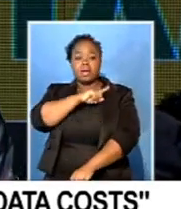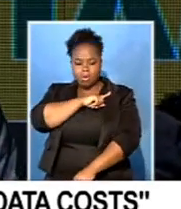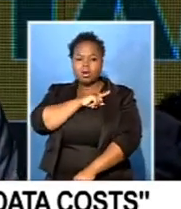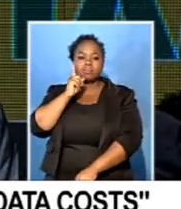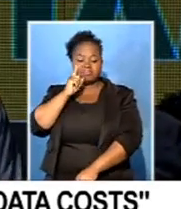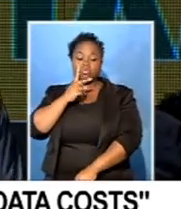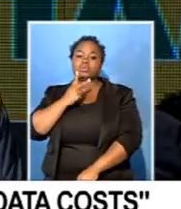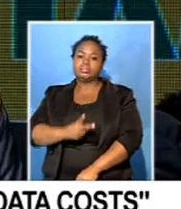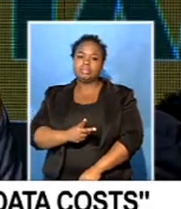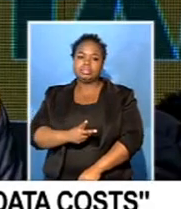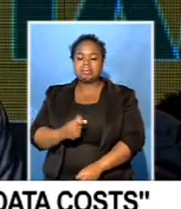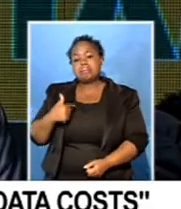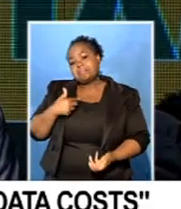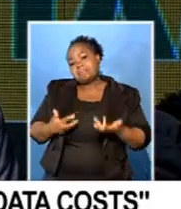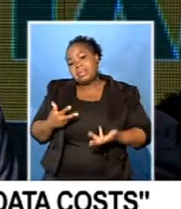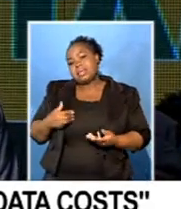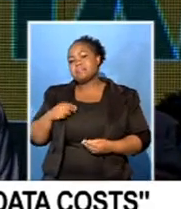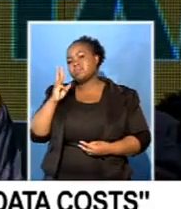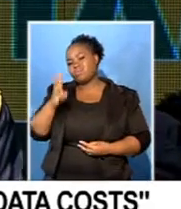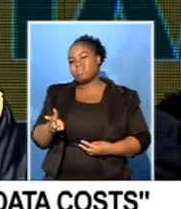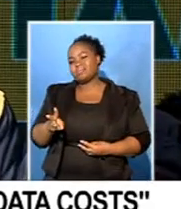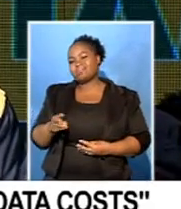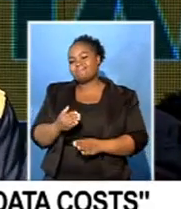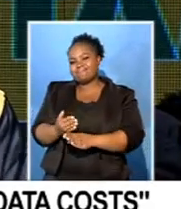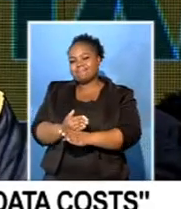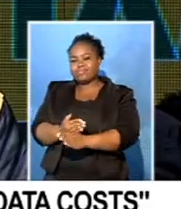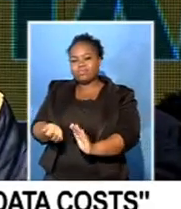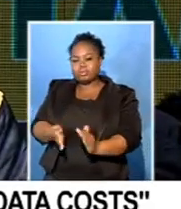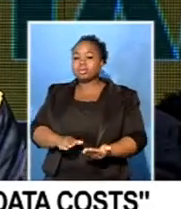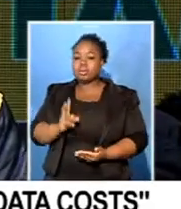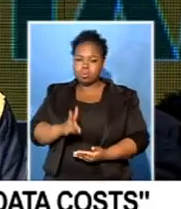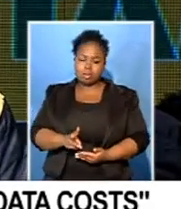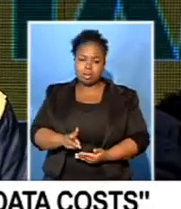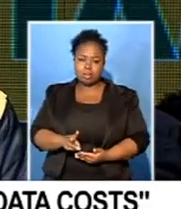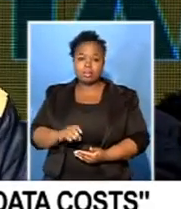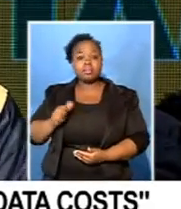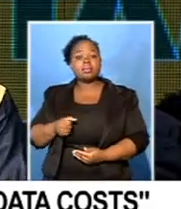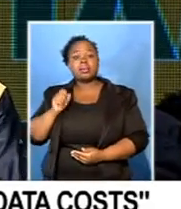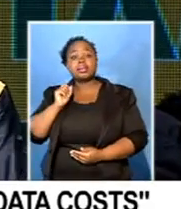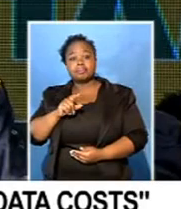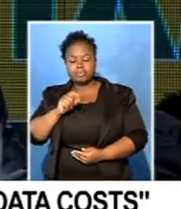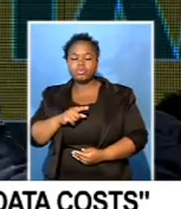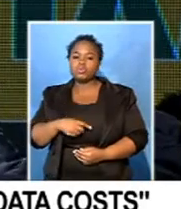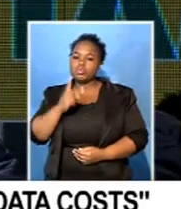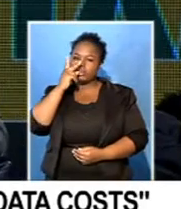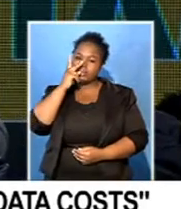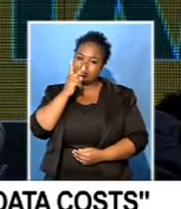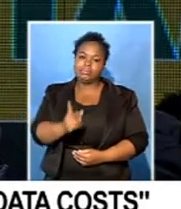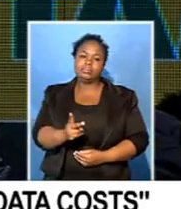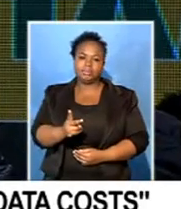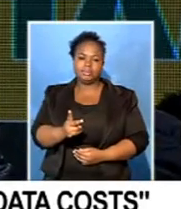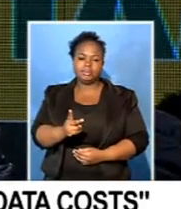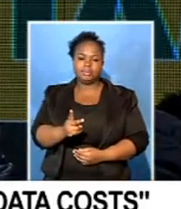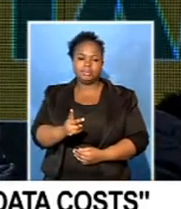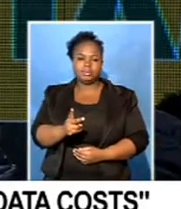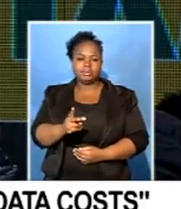might be dead by then. At that stage, you will realize that it